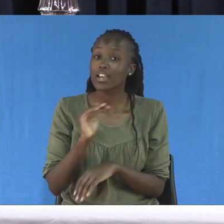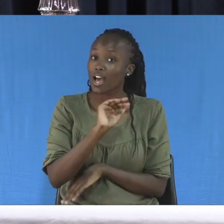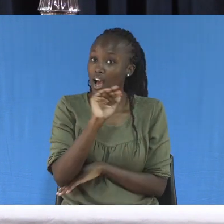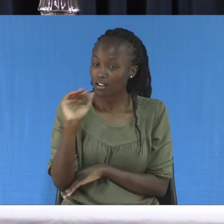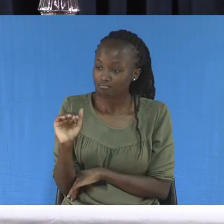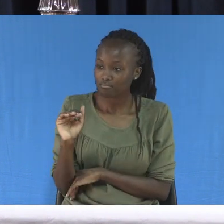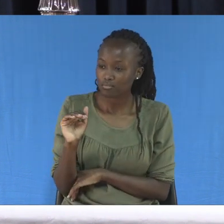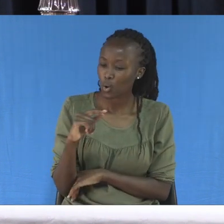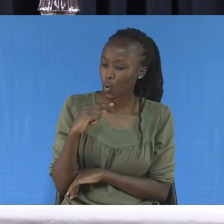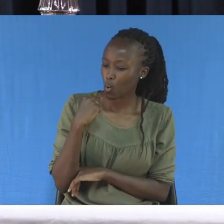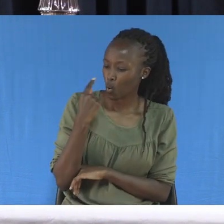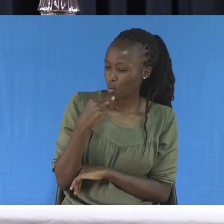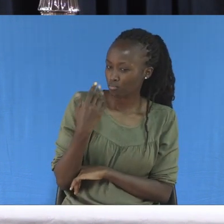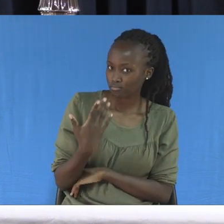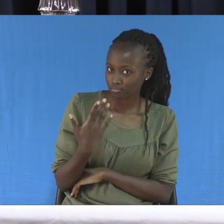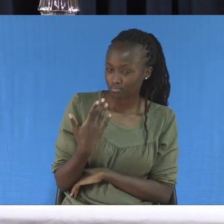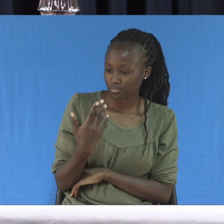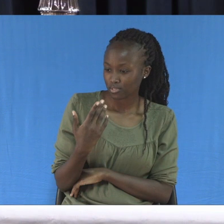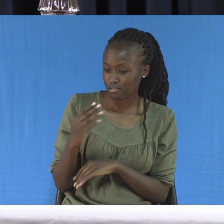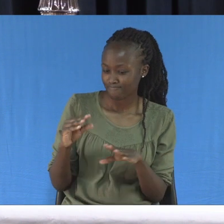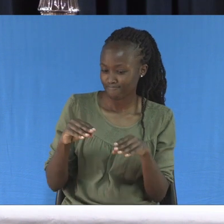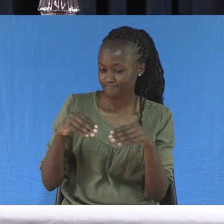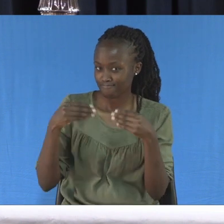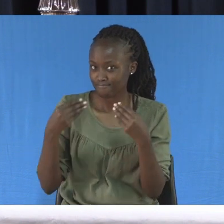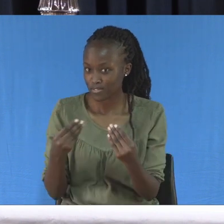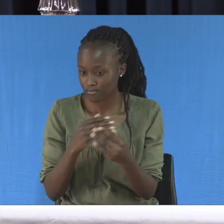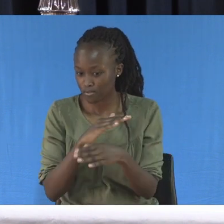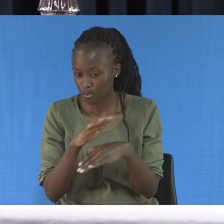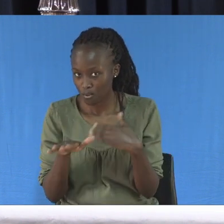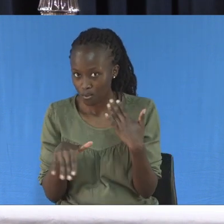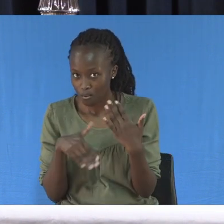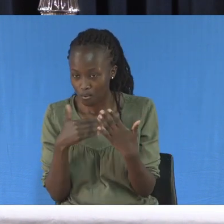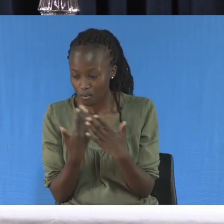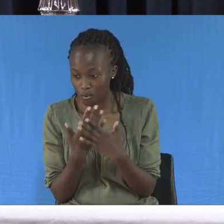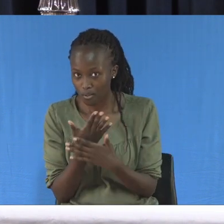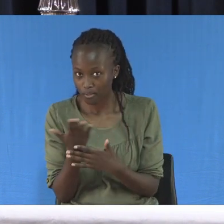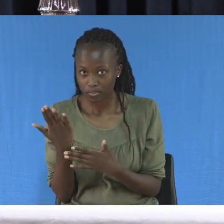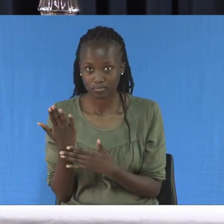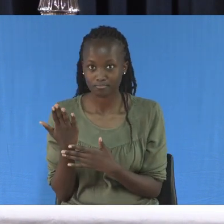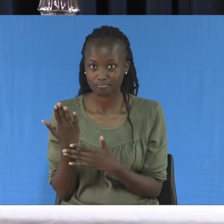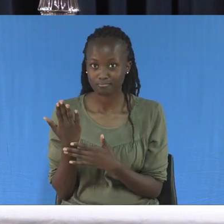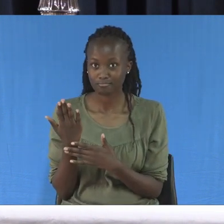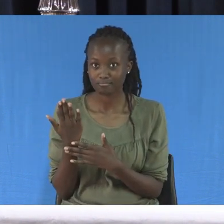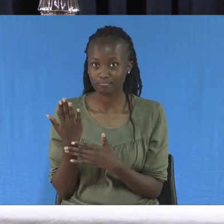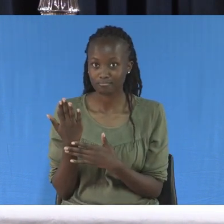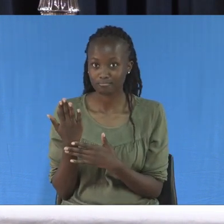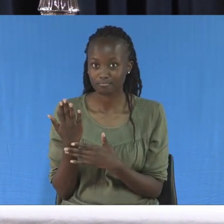of who is the source of all this.